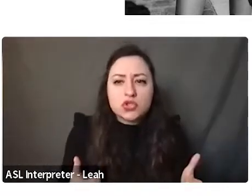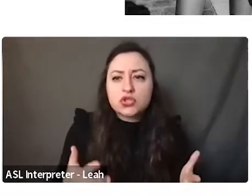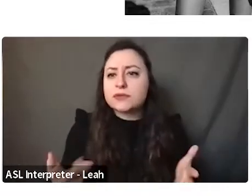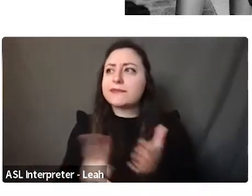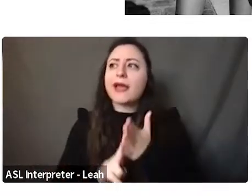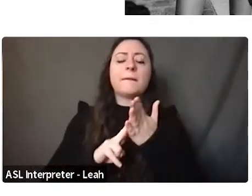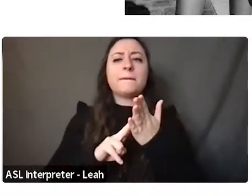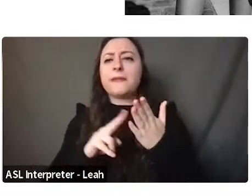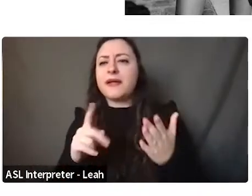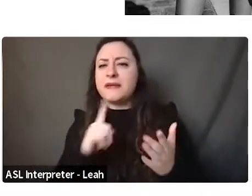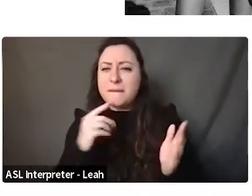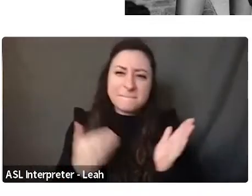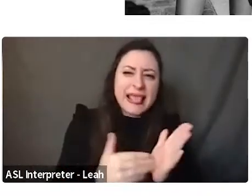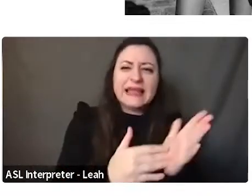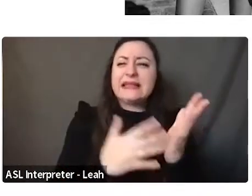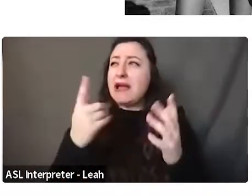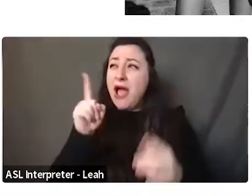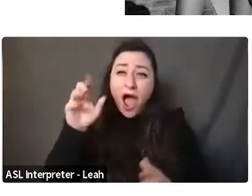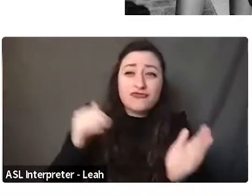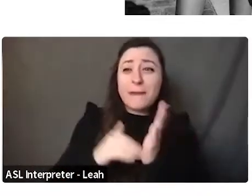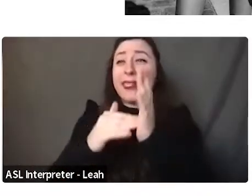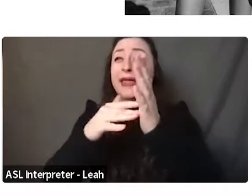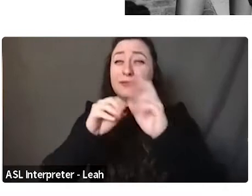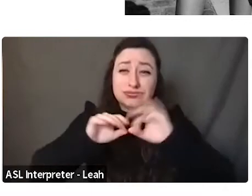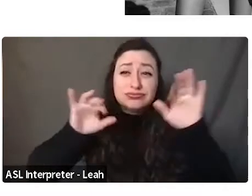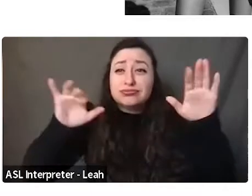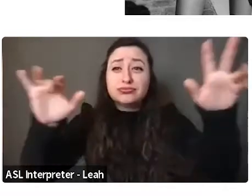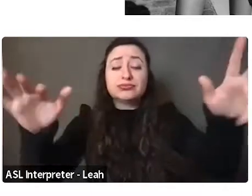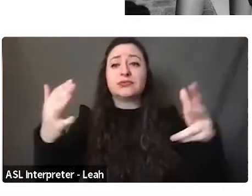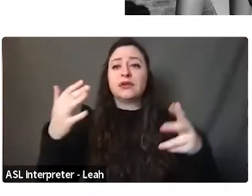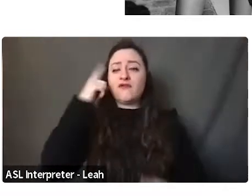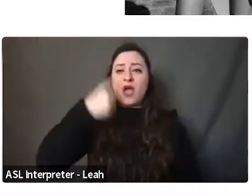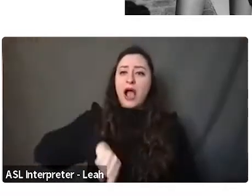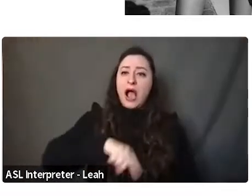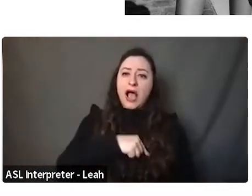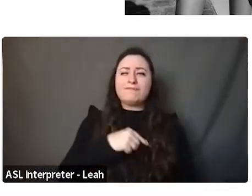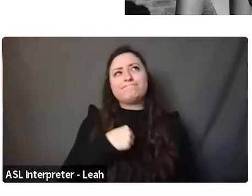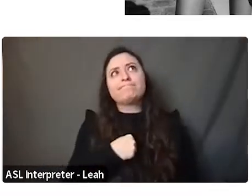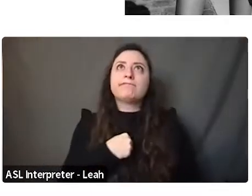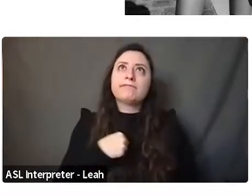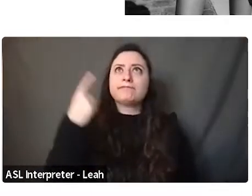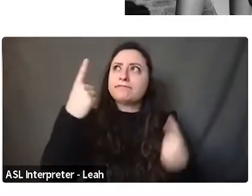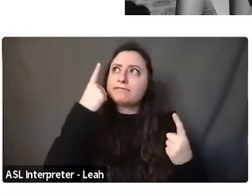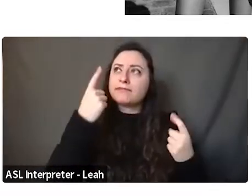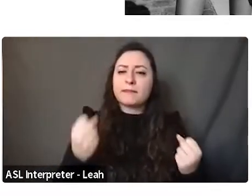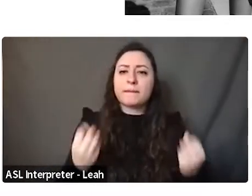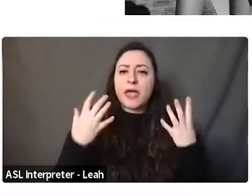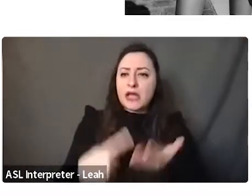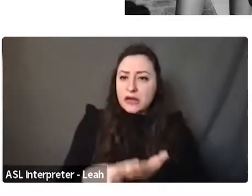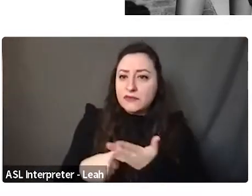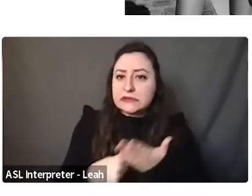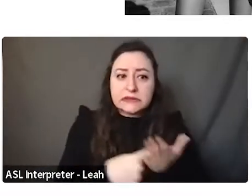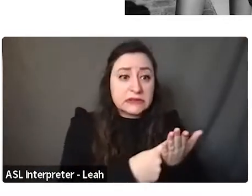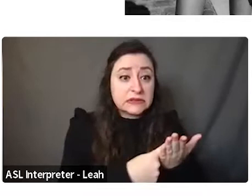the audience? So we're talking millions. Let's get it to 100 million people. What will that look like? And for us, we were thinking about like, how many conversations can we